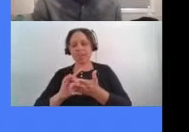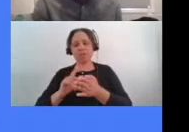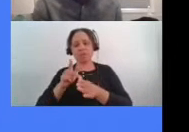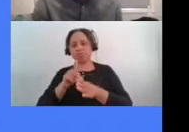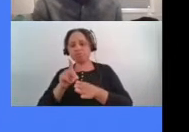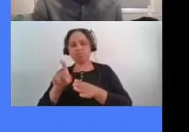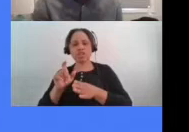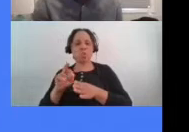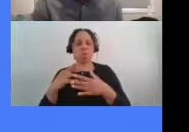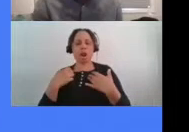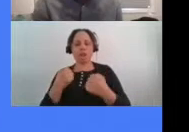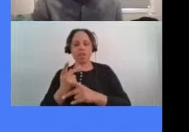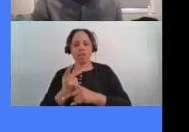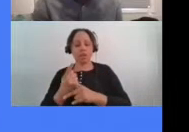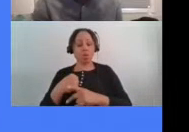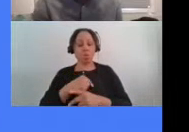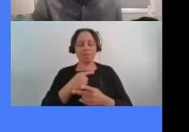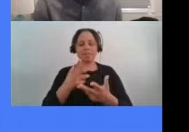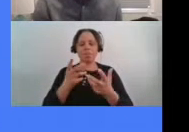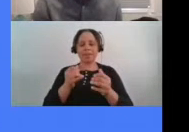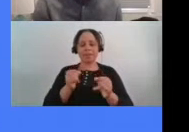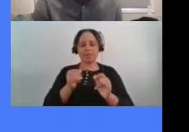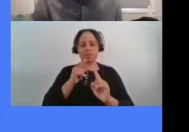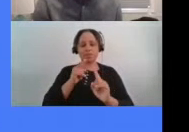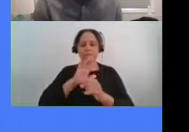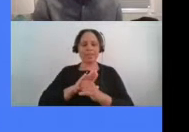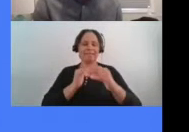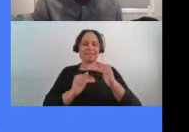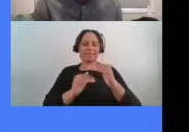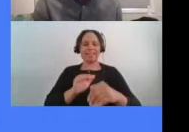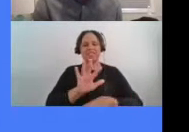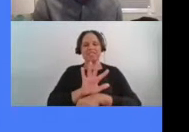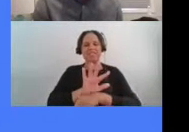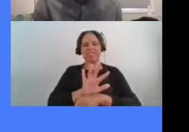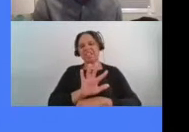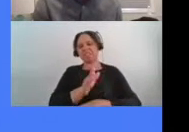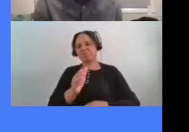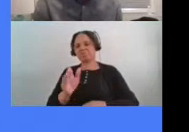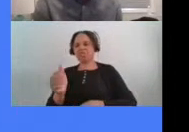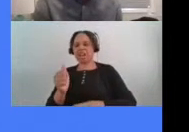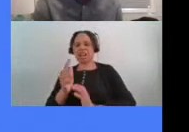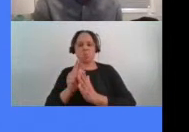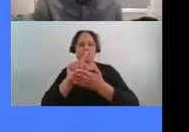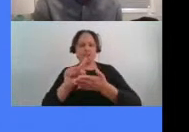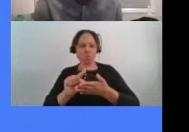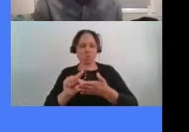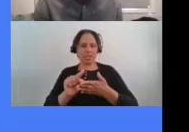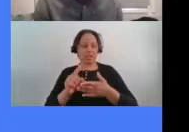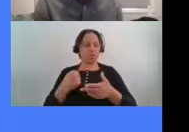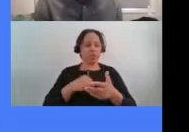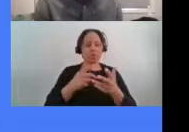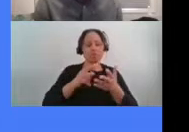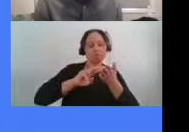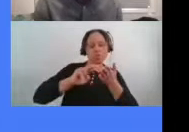at least 5 to 10 hours a week, whether it be, again, kind of doing some background research on particular topics, putting some information